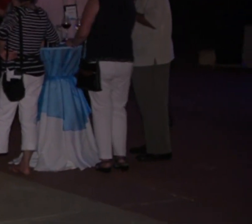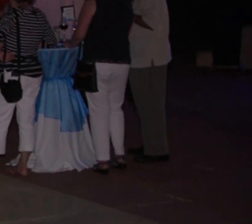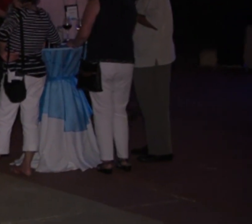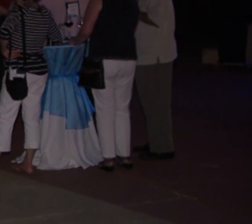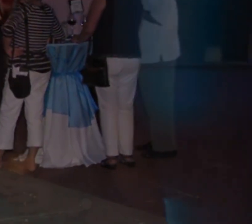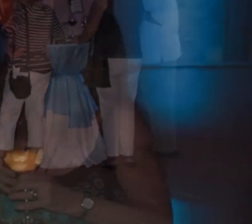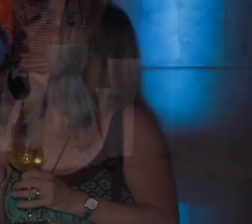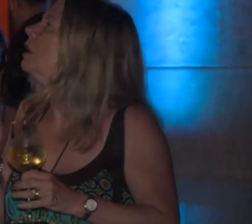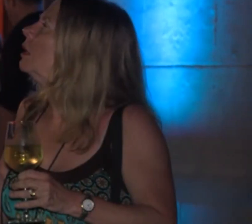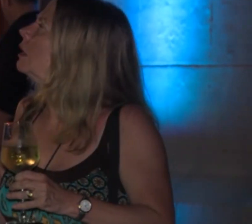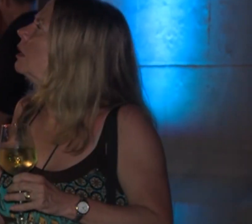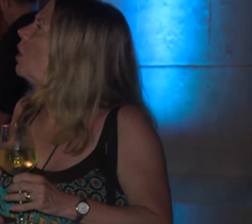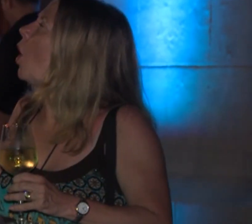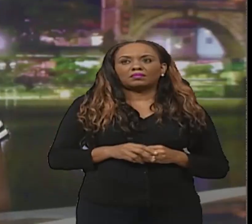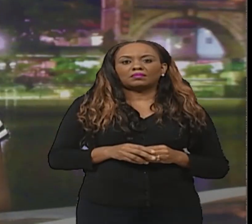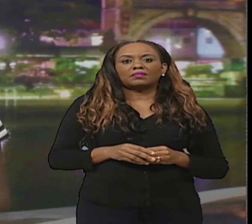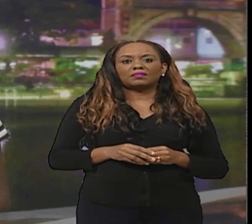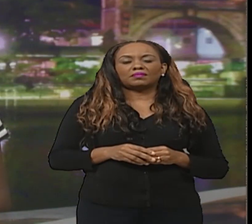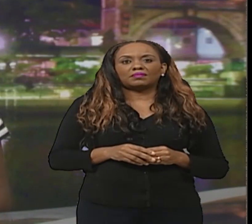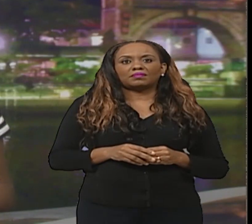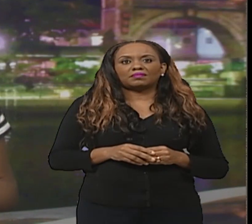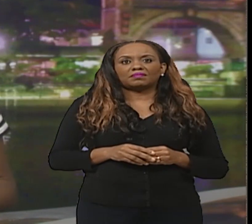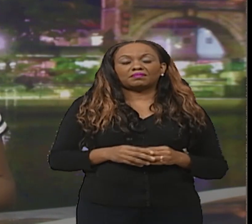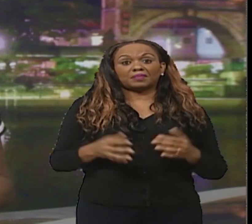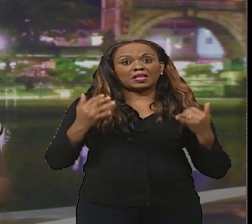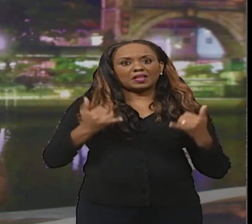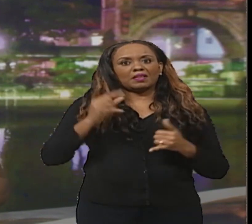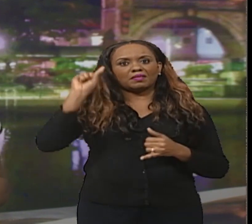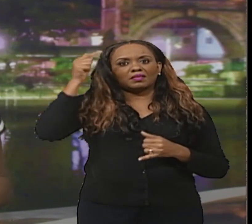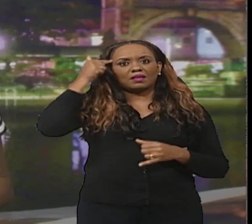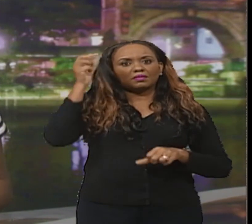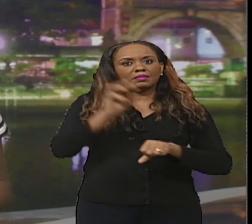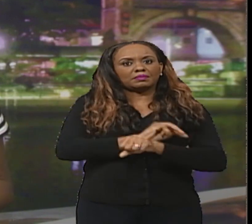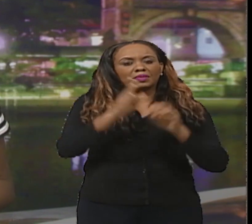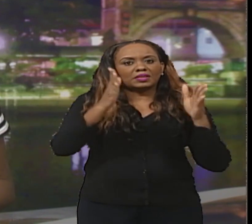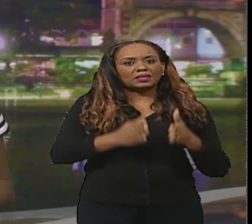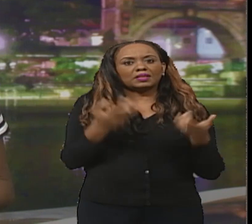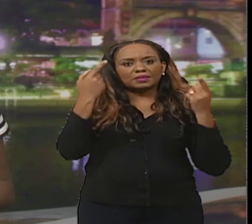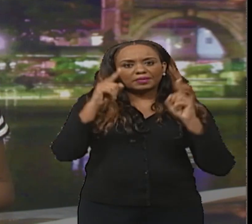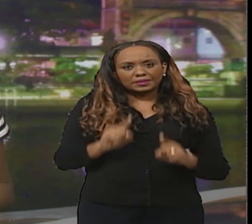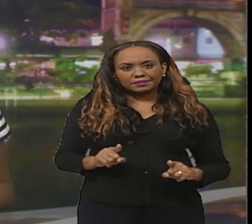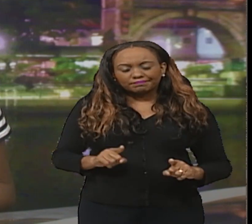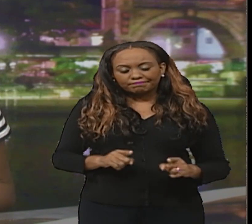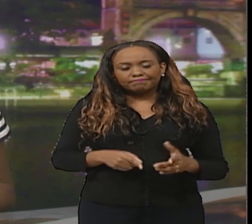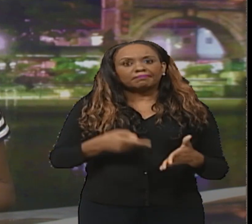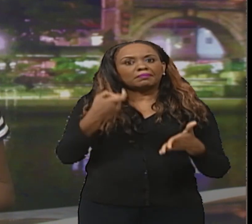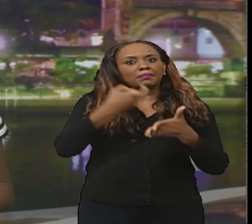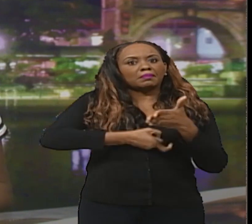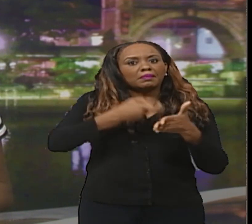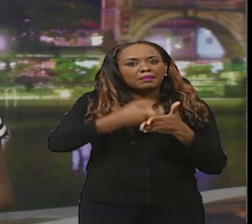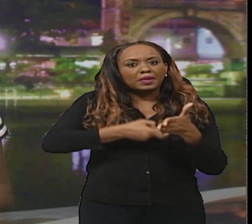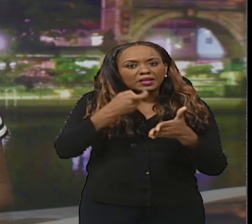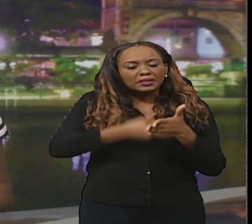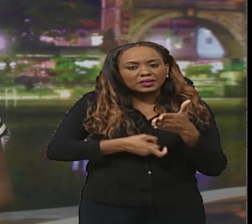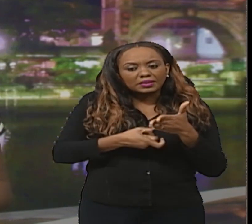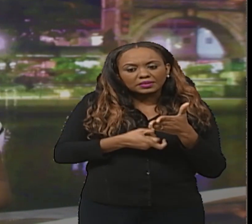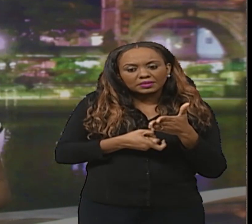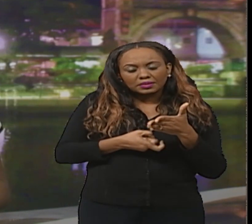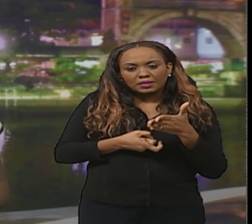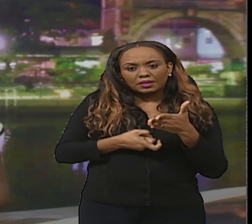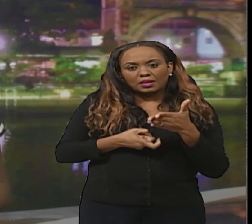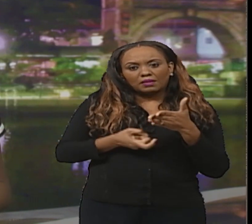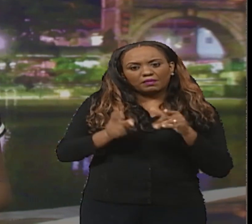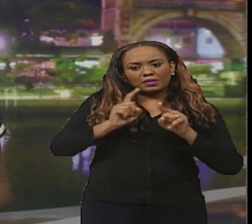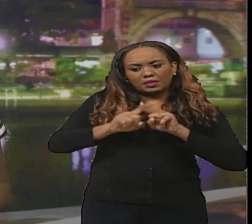Kent Jerson, CBC News. Kent, thanks. Well, a government minister agrees that prices need to be